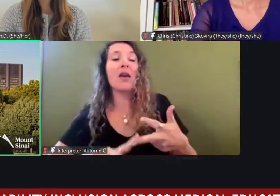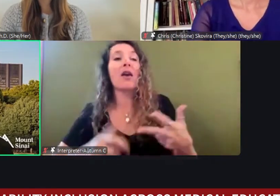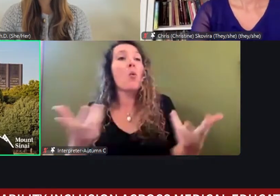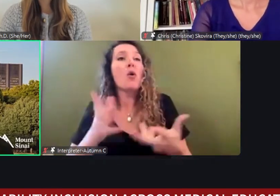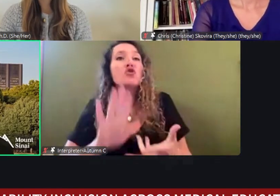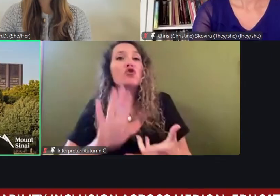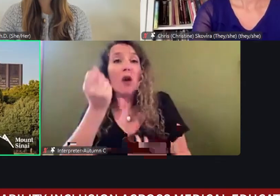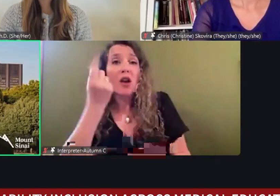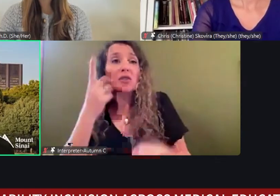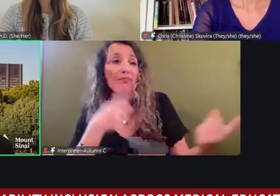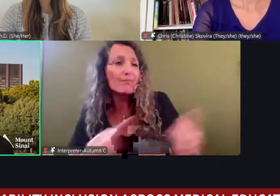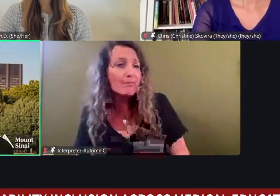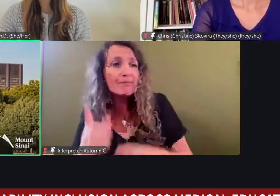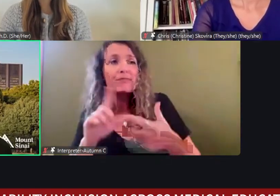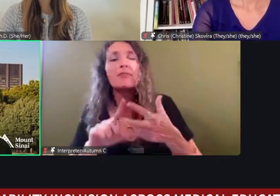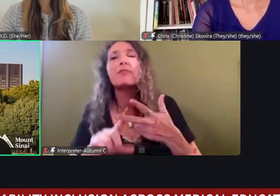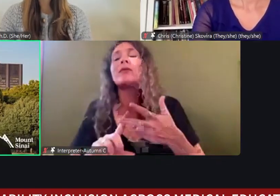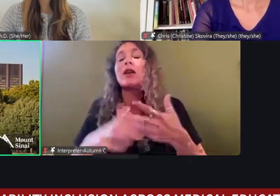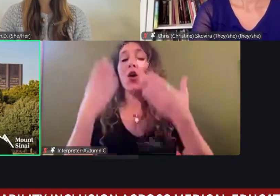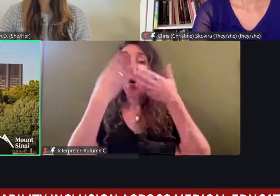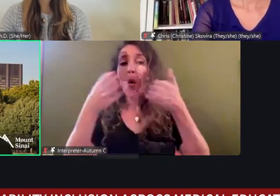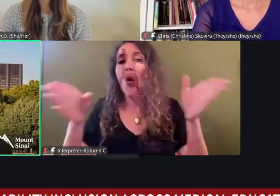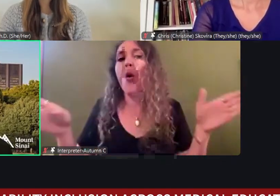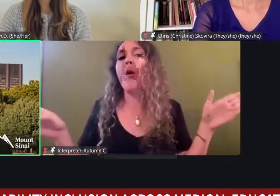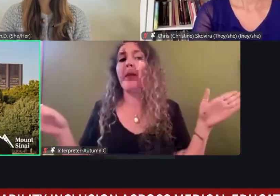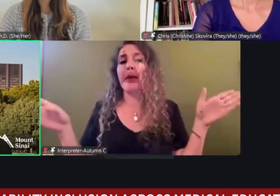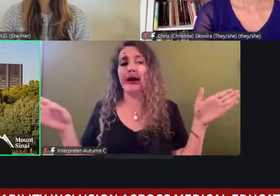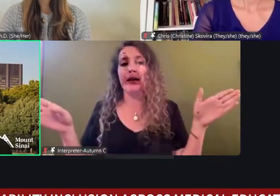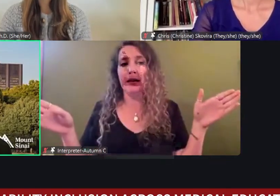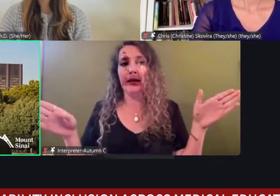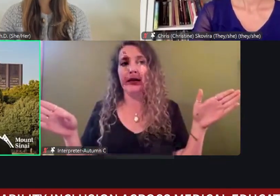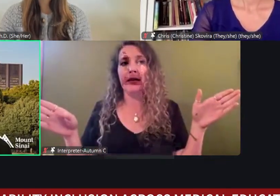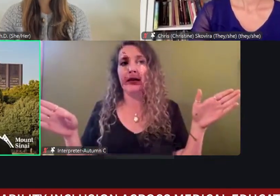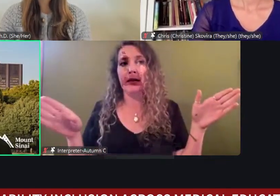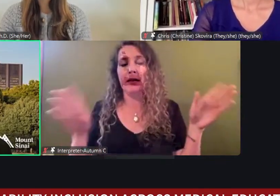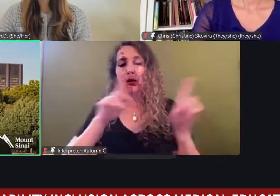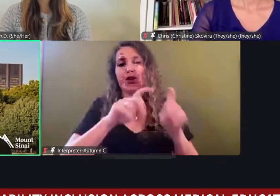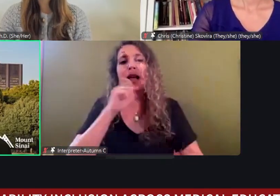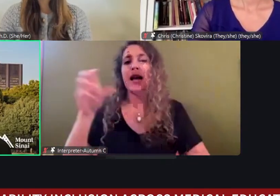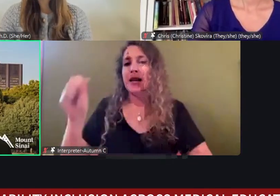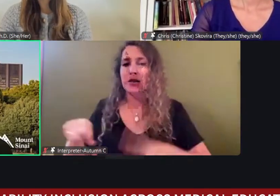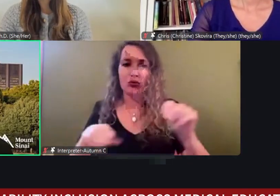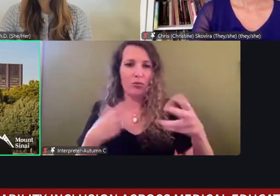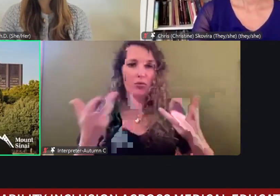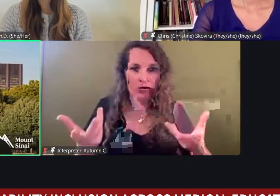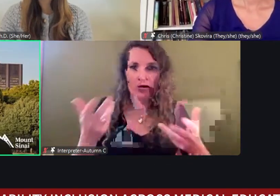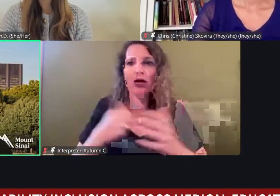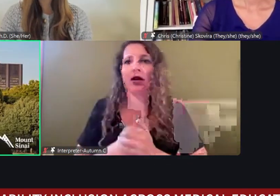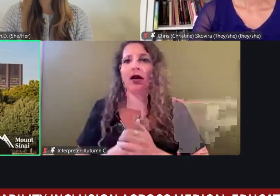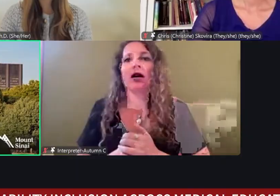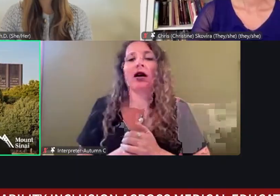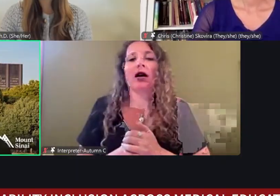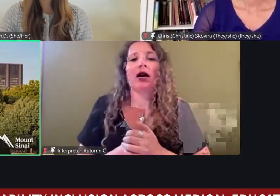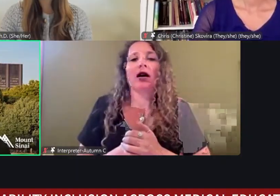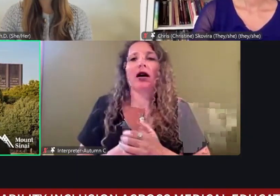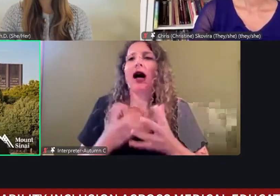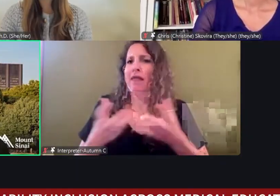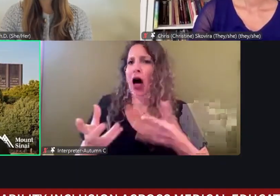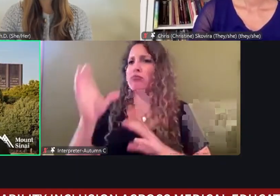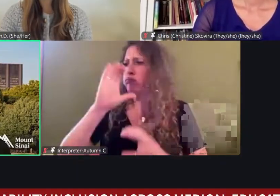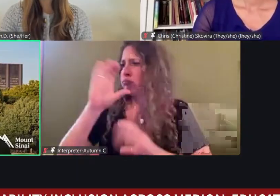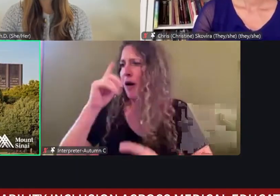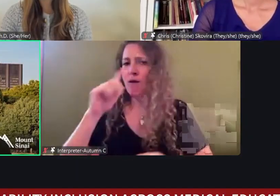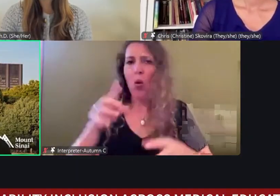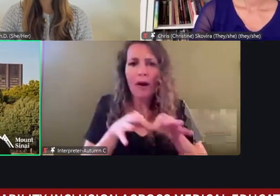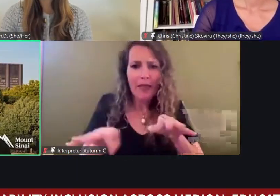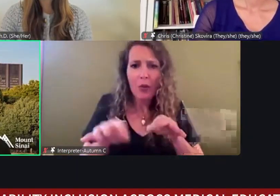happening? And those open-ended questions and those postures a lot of them are looking for the language. And so we use